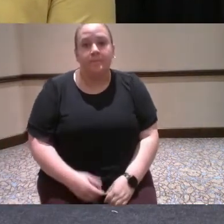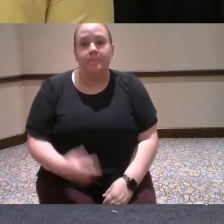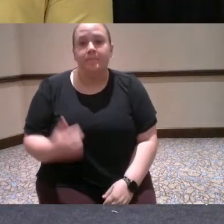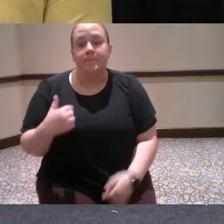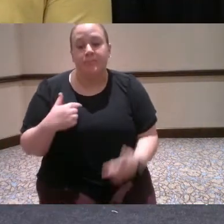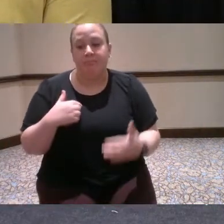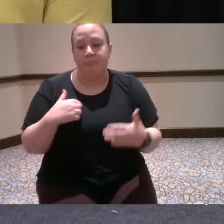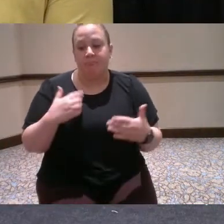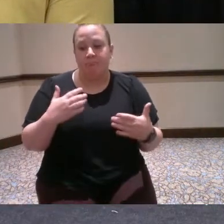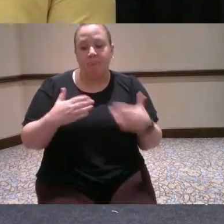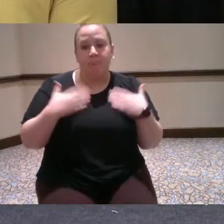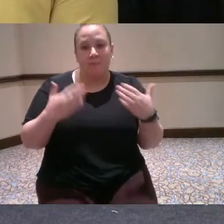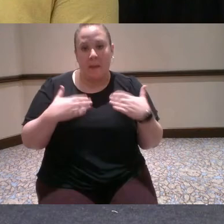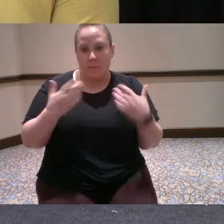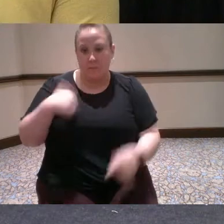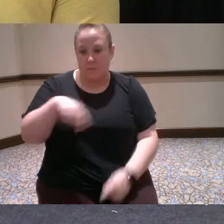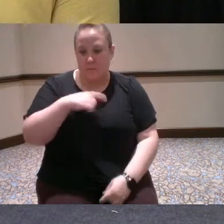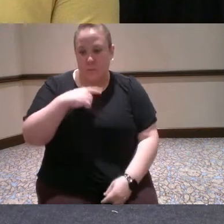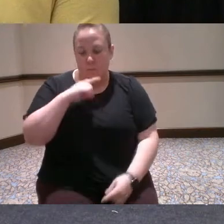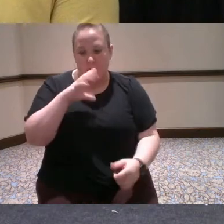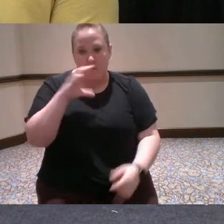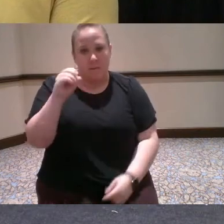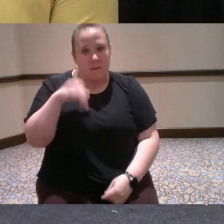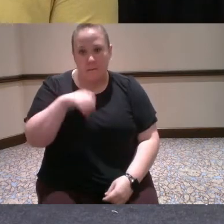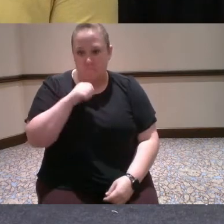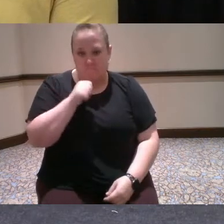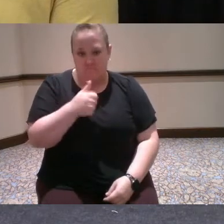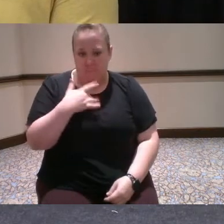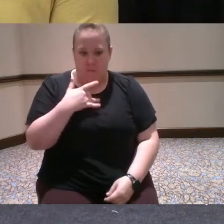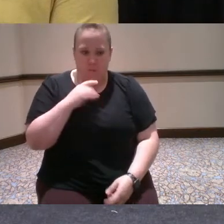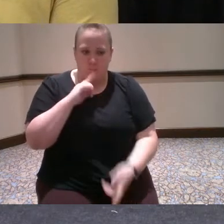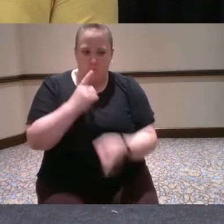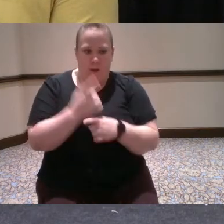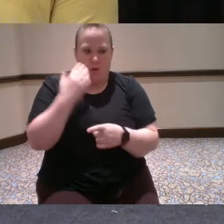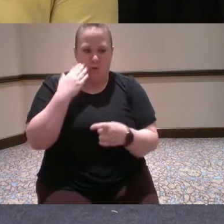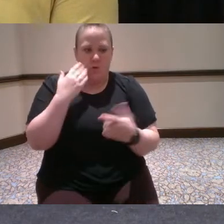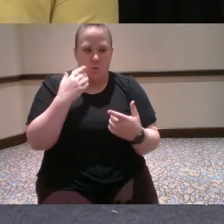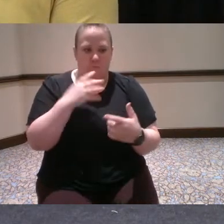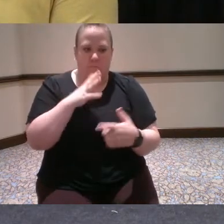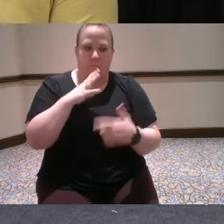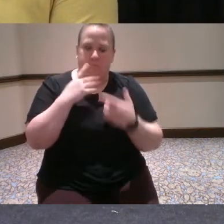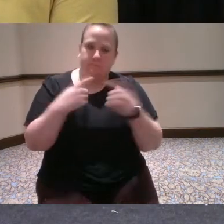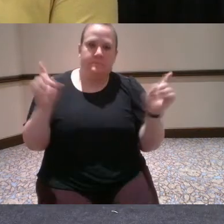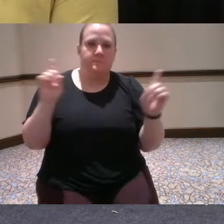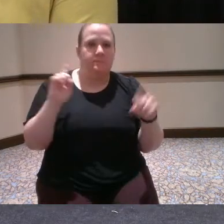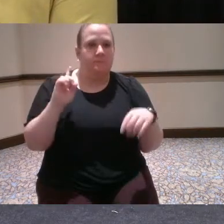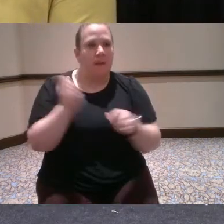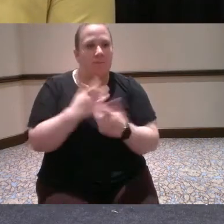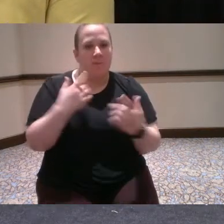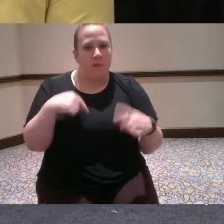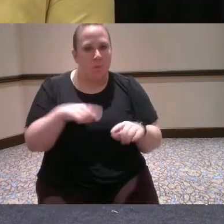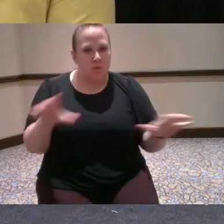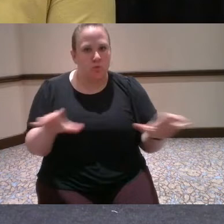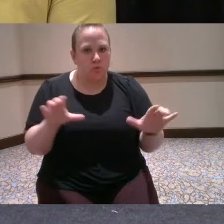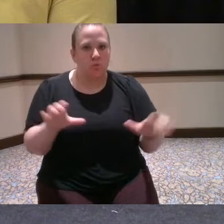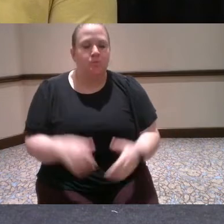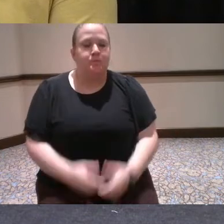you know, we are a company that hasn't felt it was right to speak publicly about what we were doing,